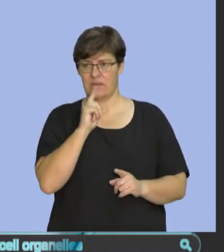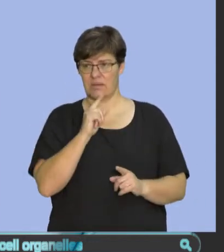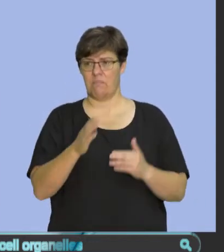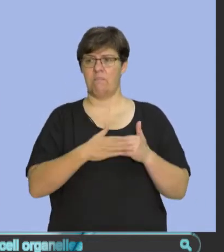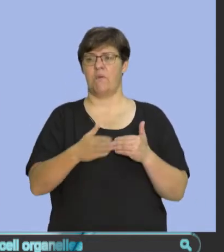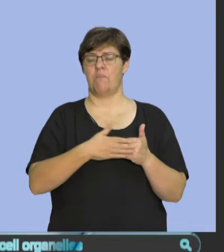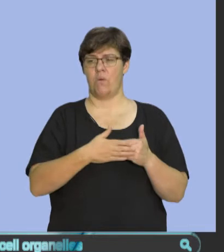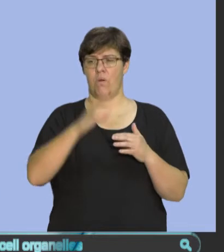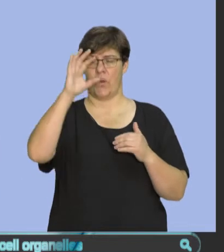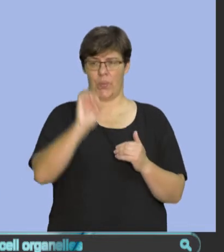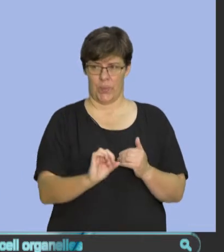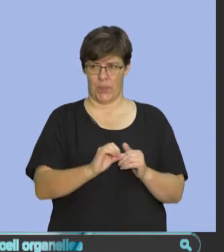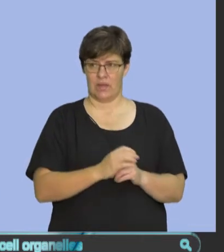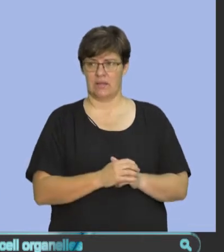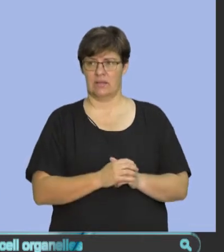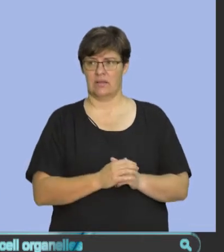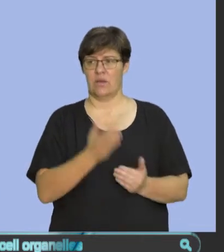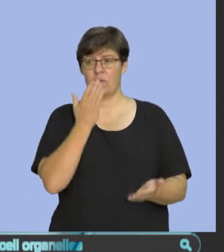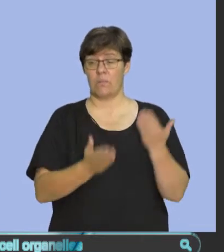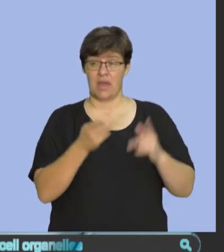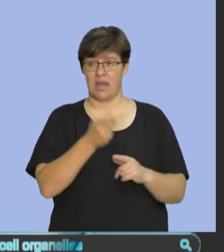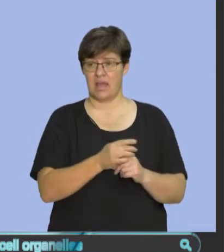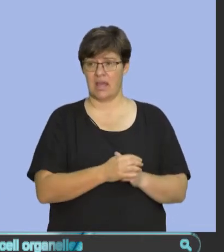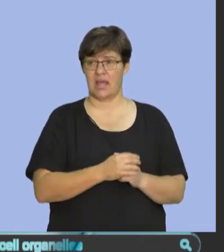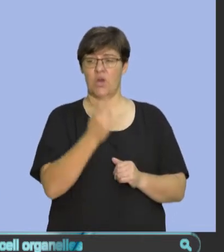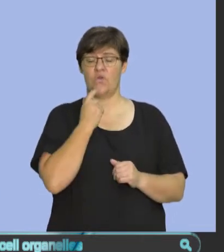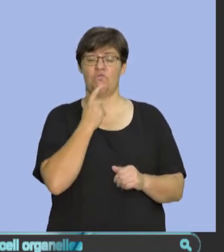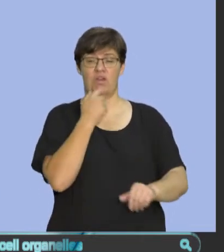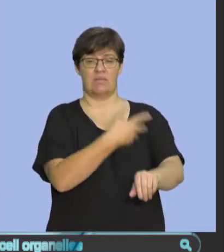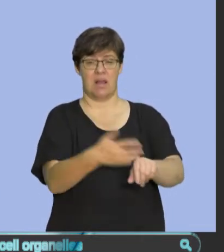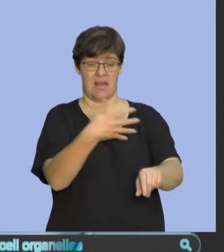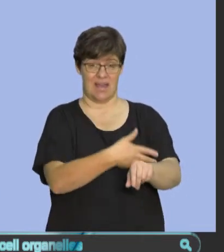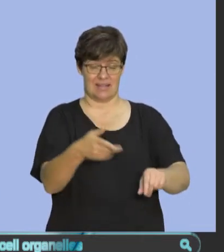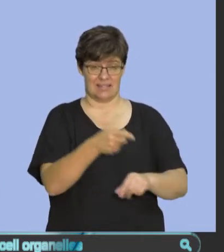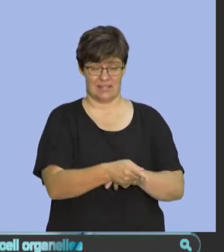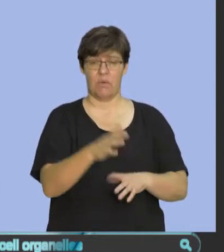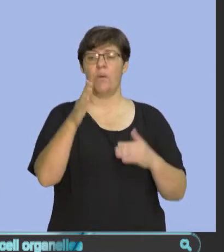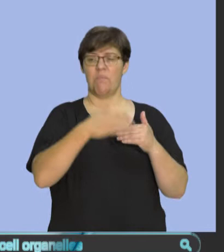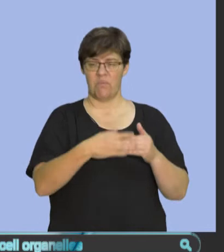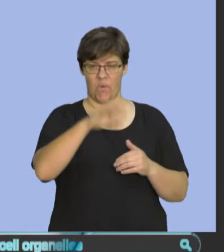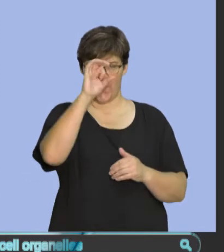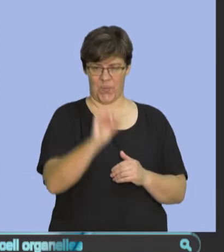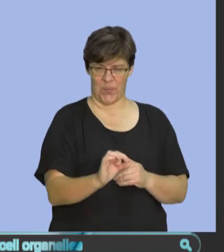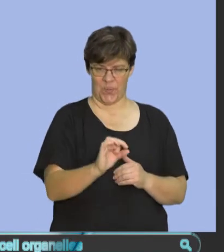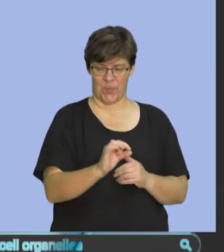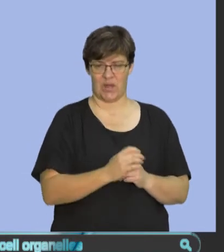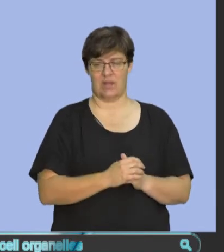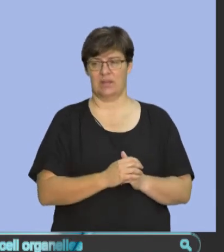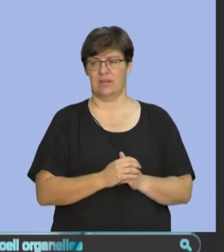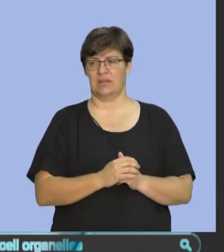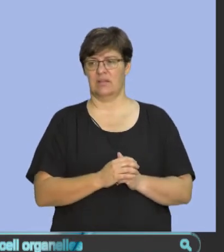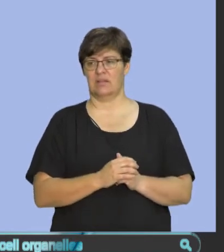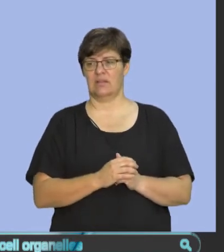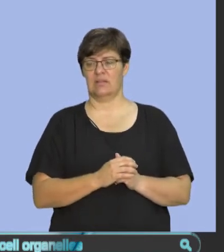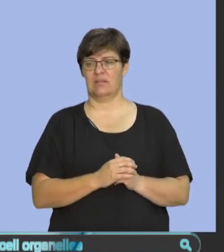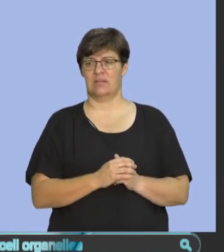smaller. Compare that to a red blood cell. So a red blood cell is much smaller than the lymphocyte. And if we compare